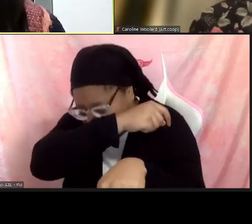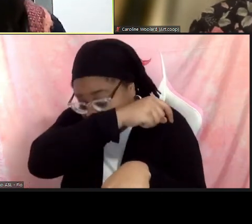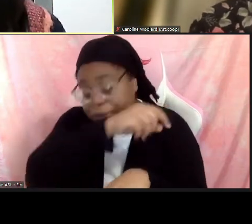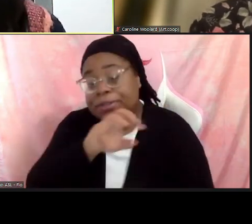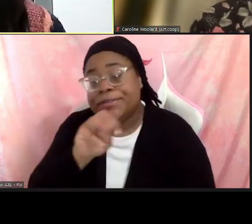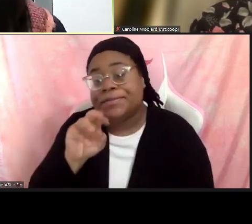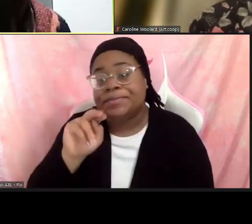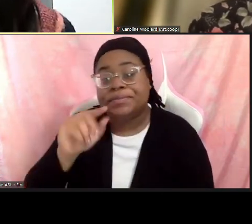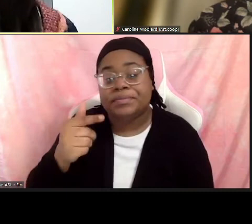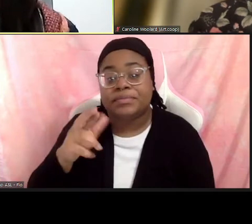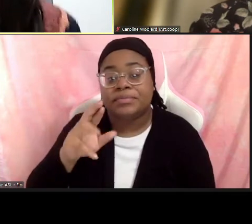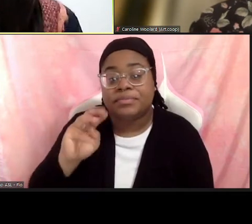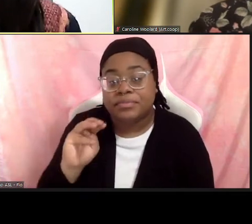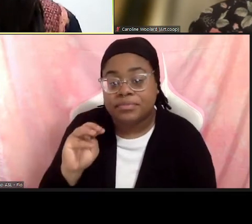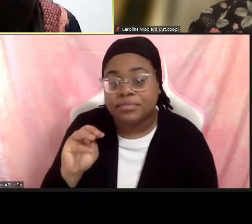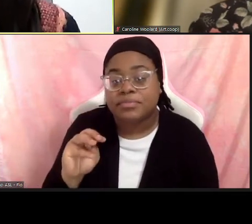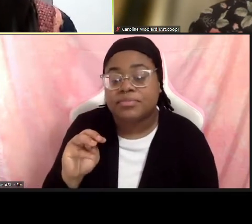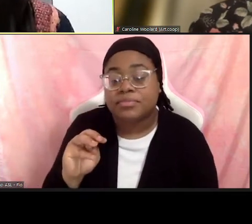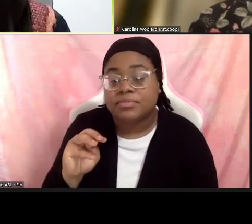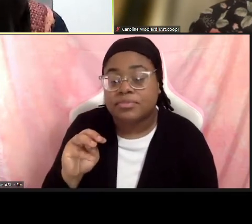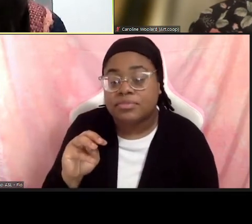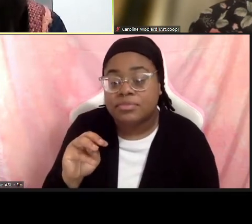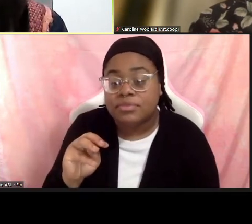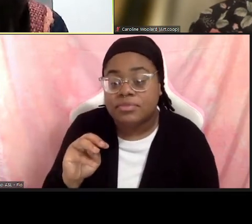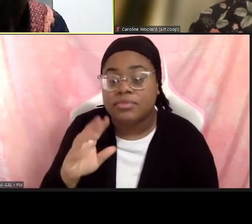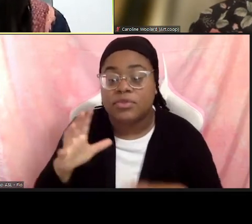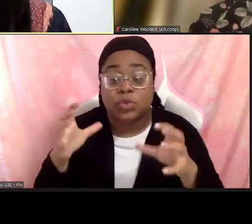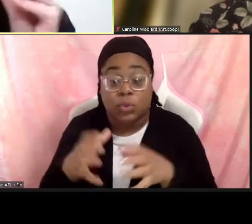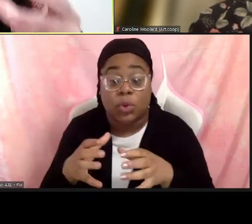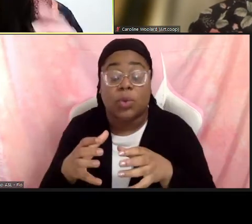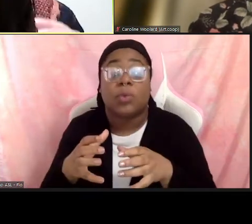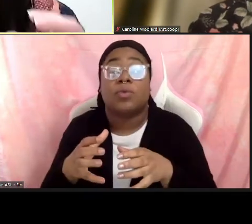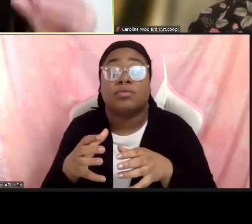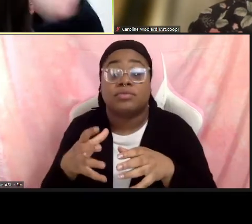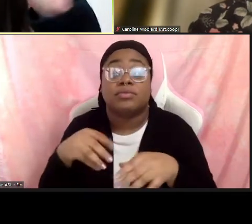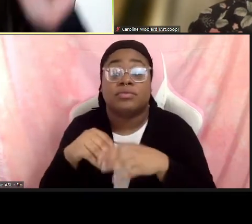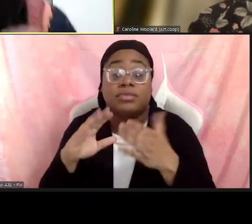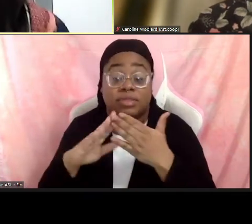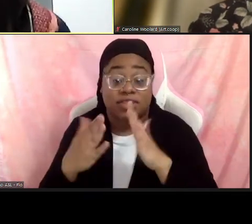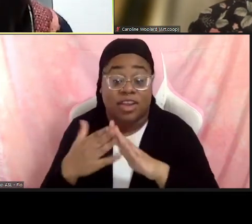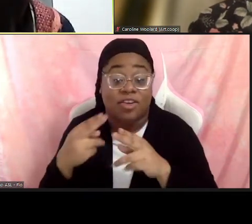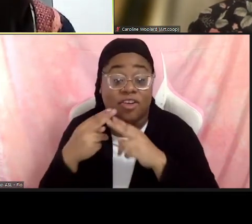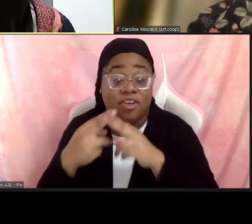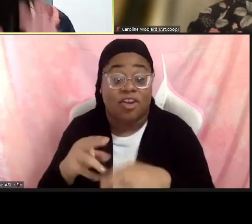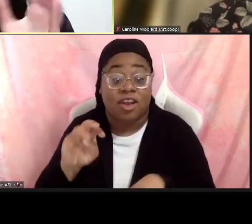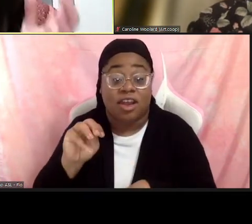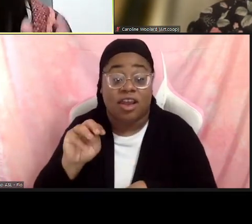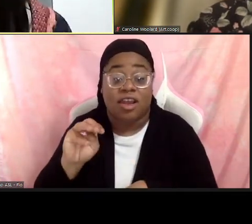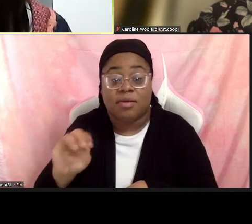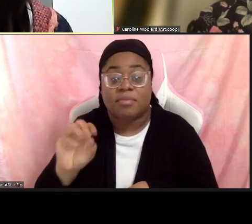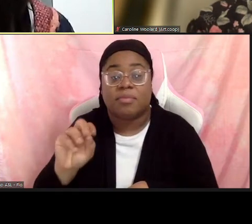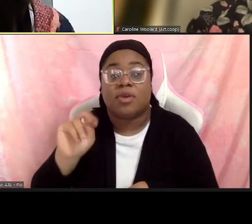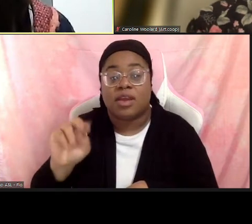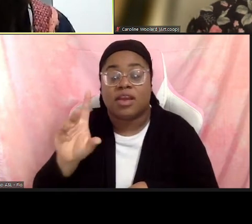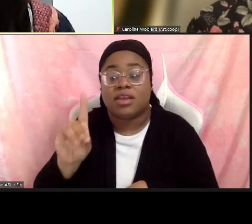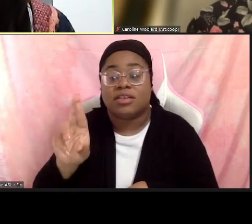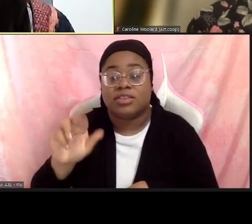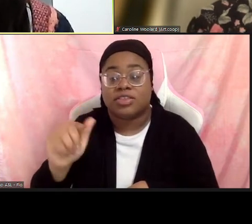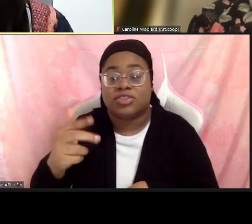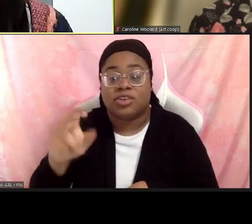Mondragon Cooperative Group is based in a town called Mondragon in the north of Spain, in the Basque Country.